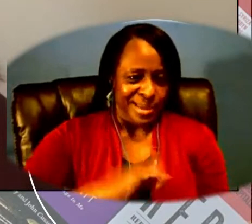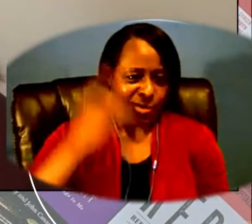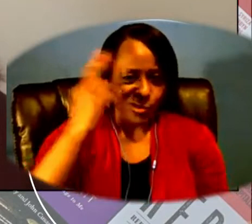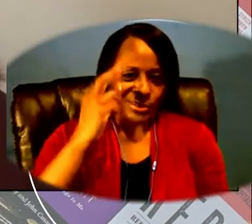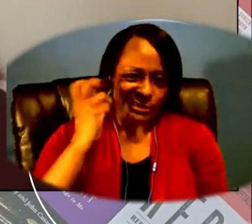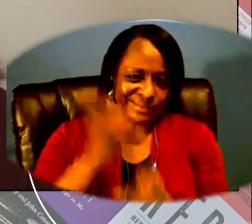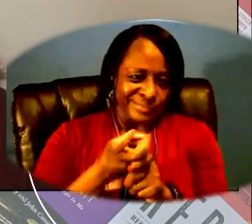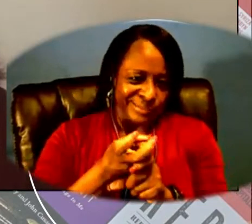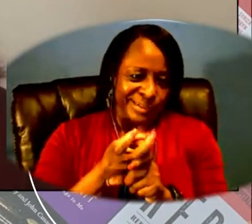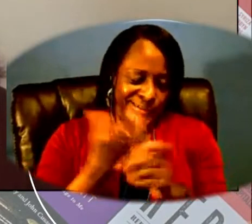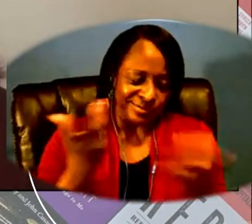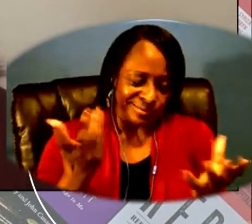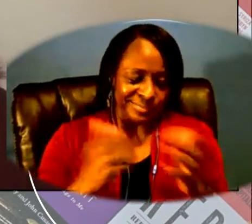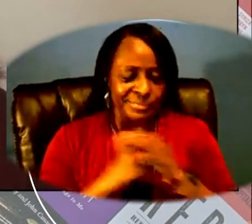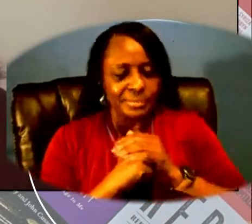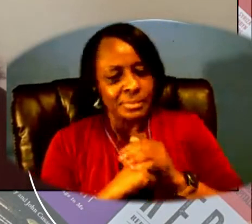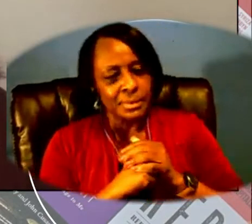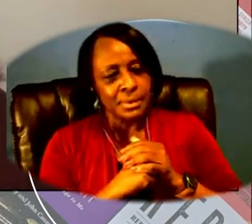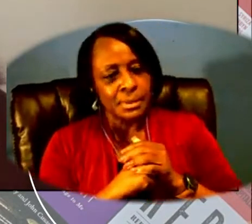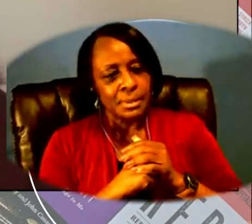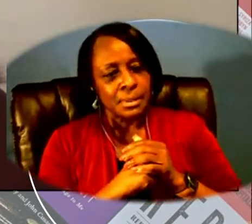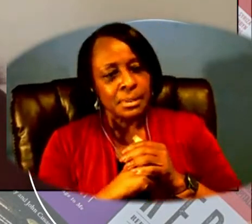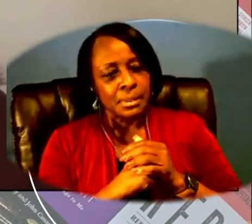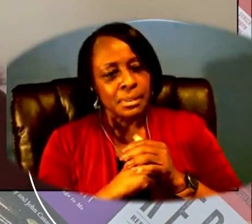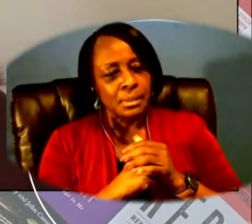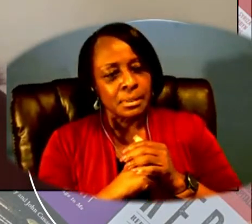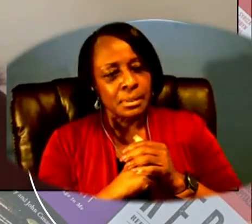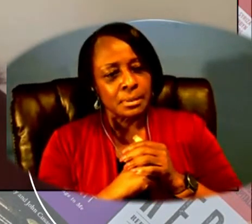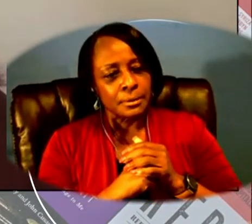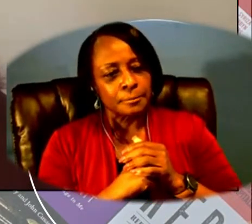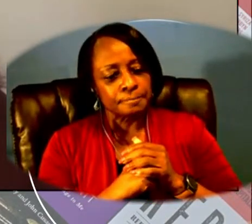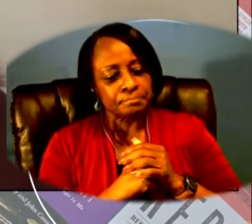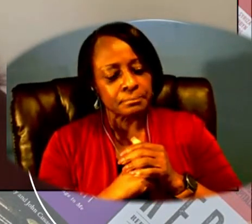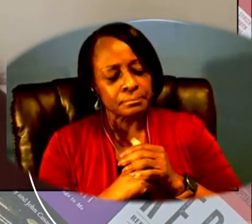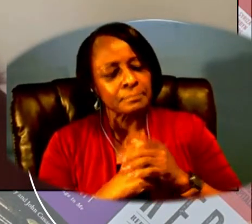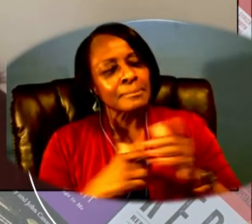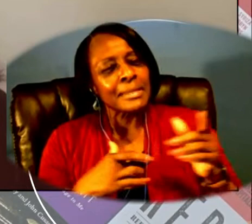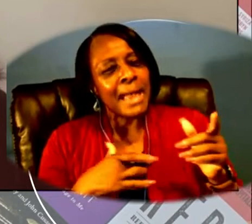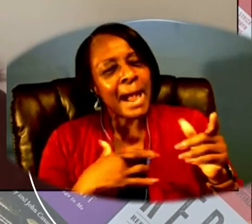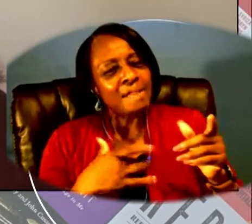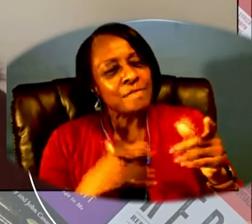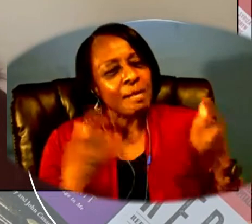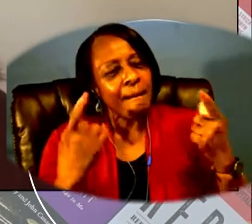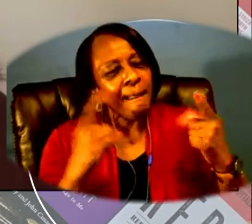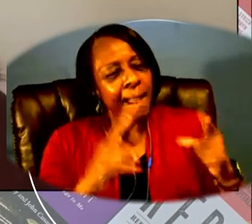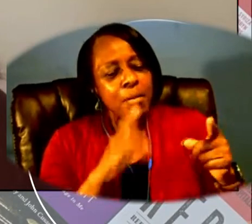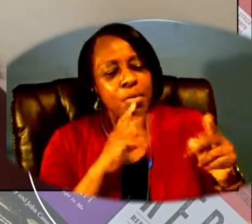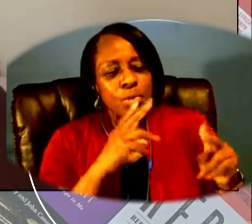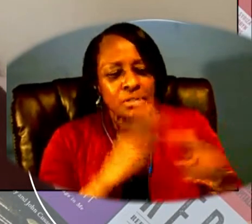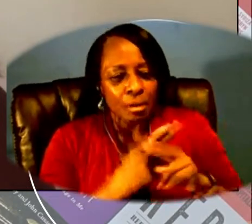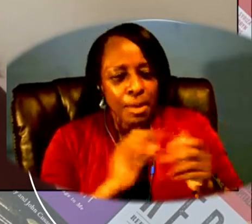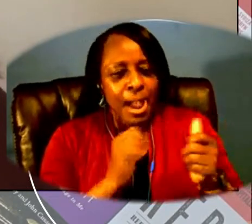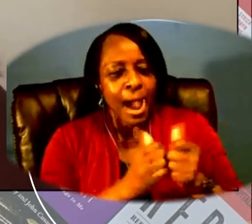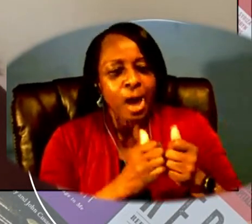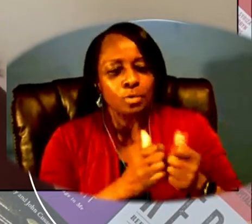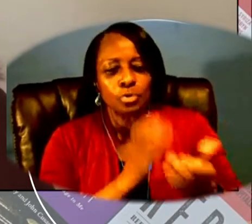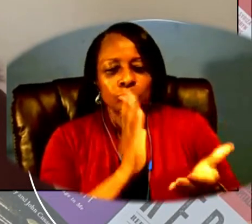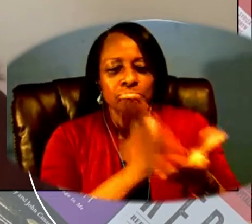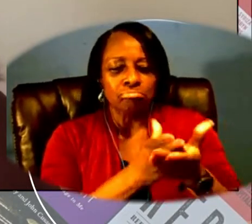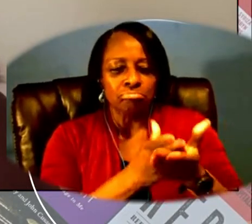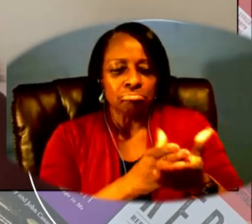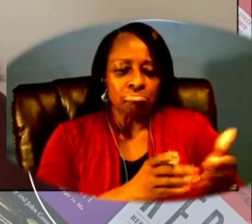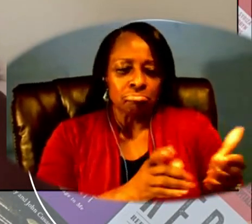I think when we look at what it would like to defund, it's the same way in prison. We want